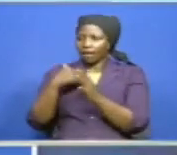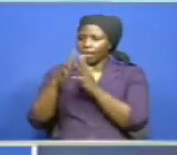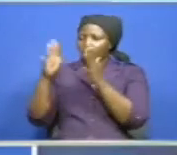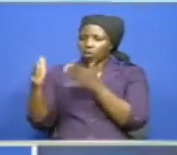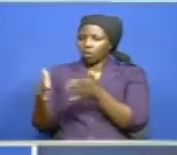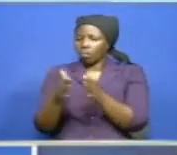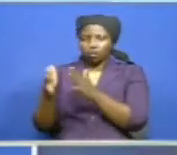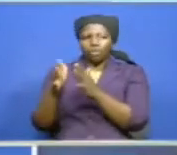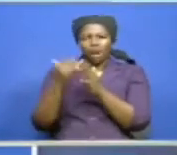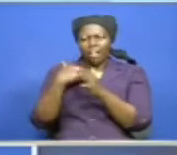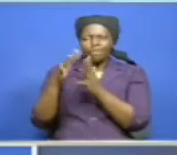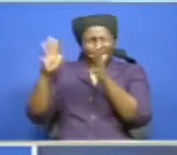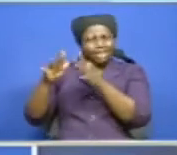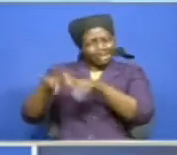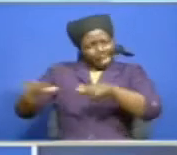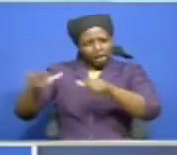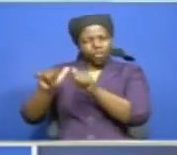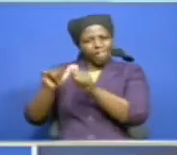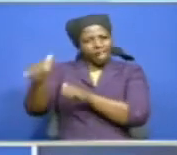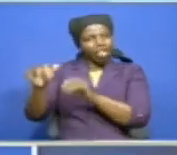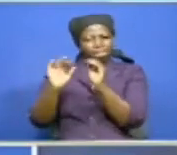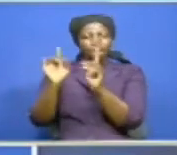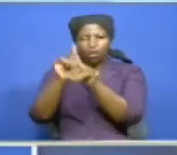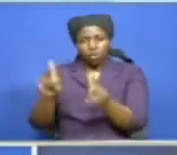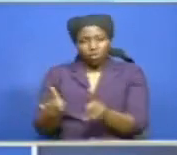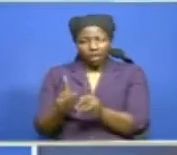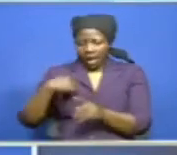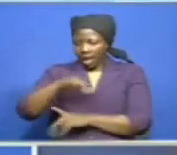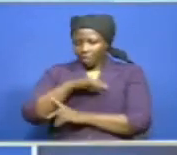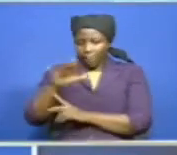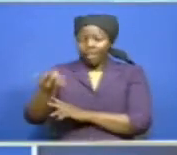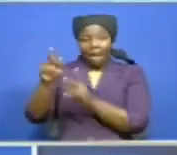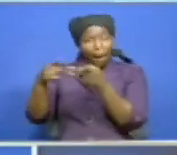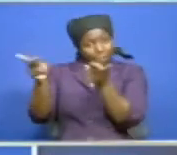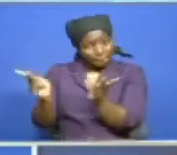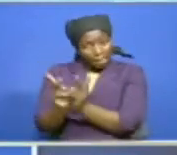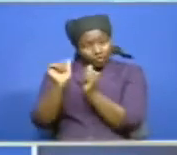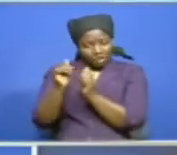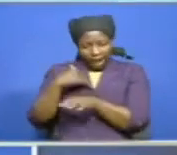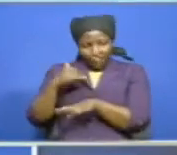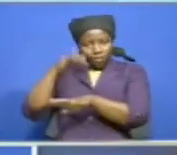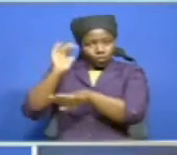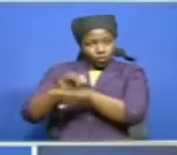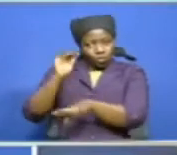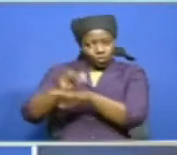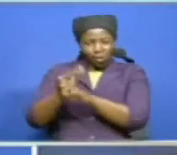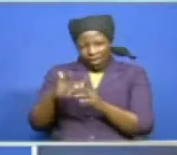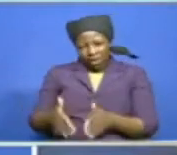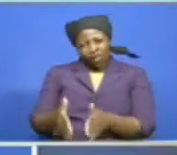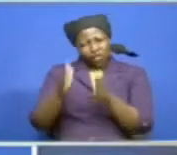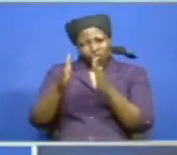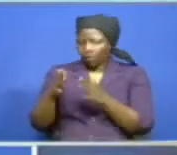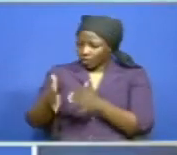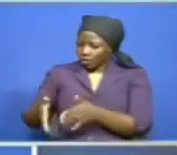of land that are not very far. And again, we'll find that a place with a good road, it is